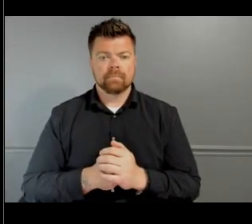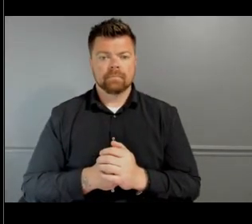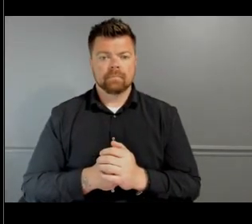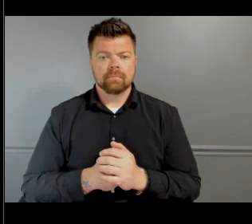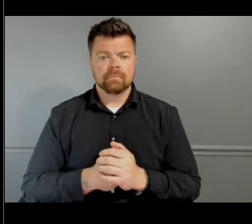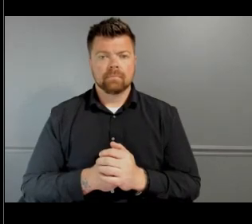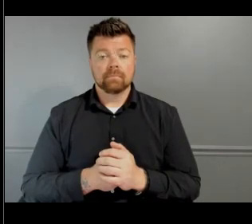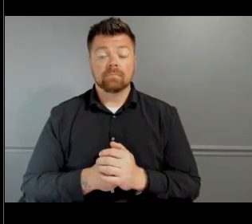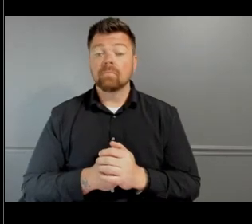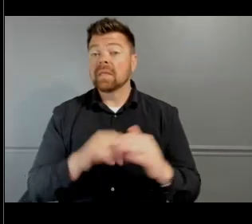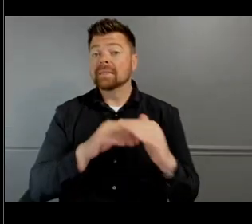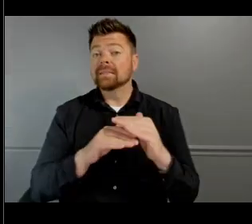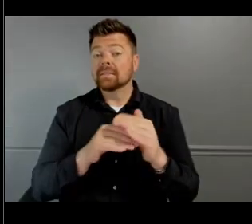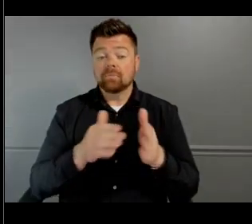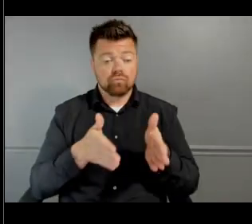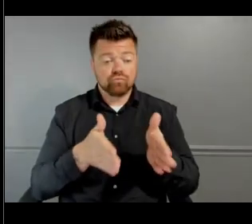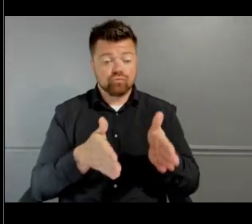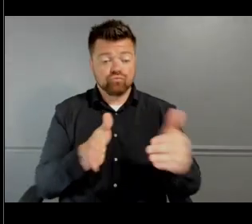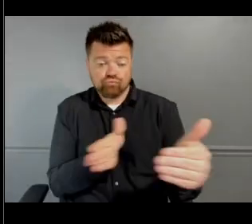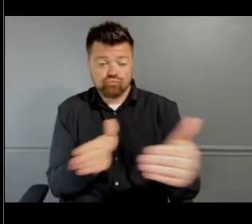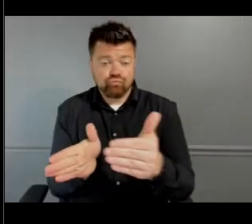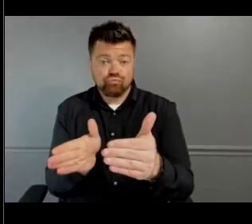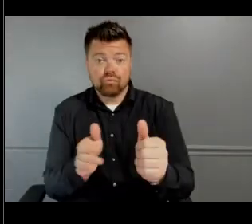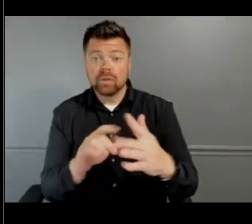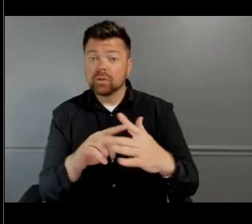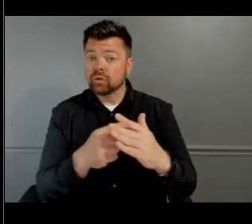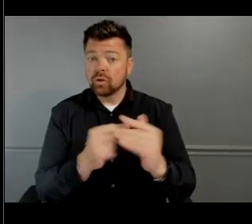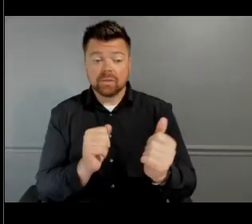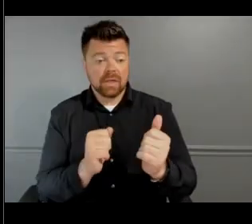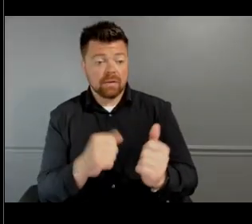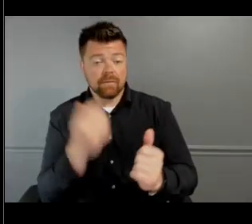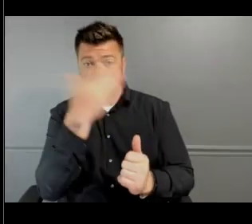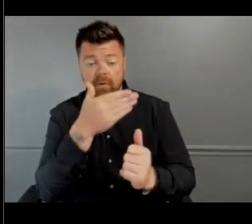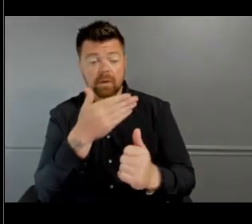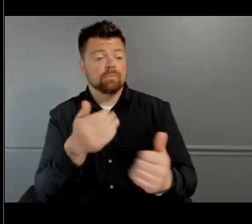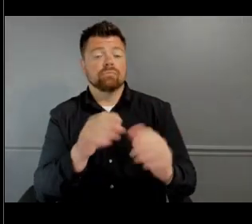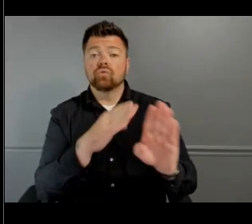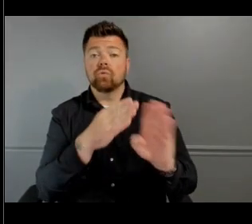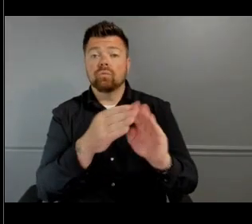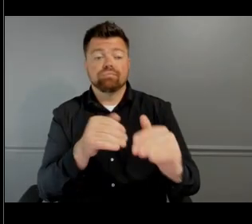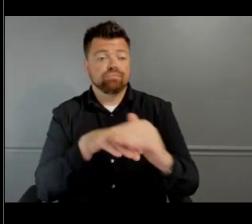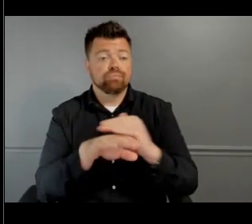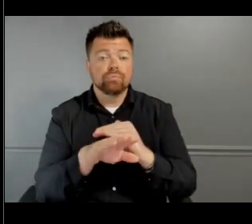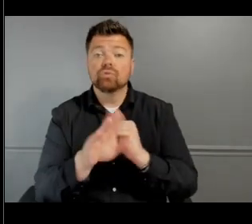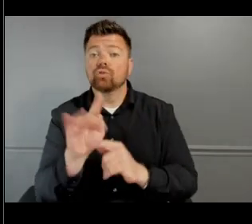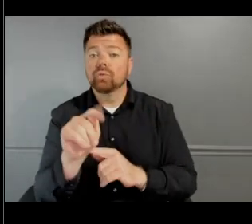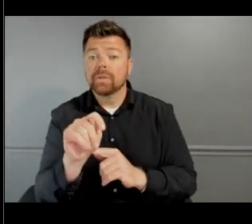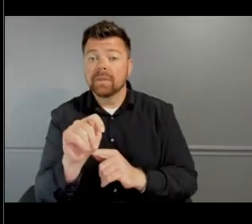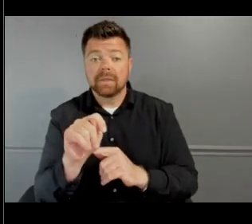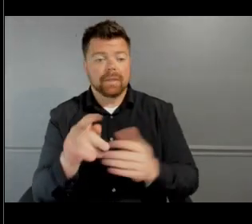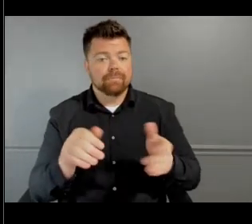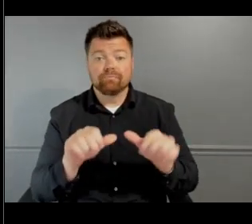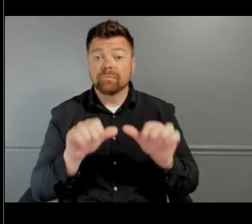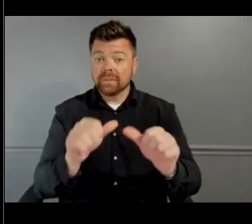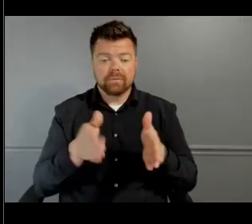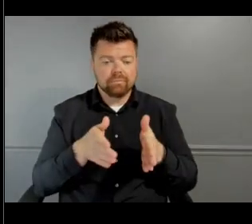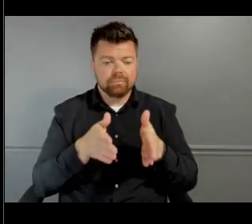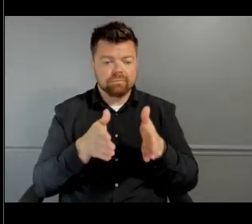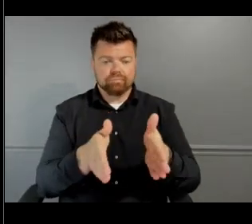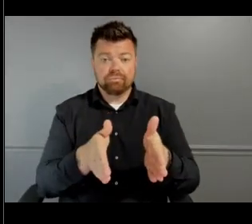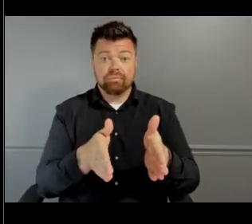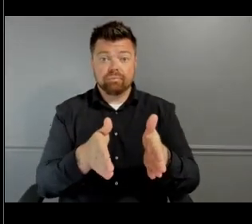The accessible route begins at the primary entrance door to a unit and continues through